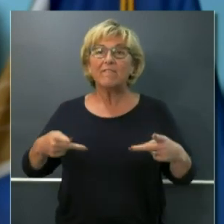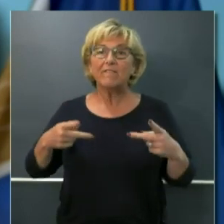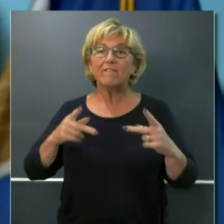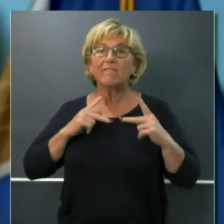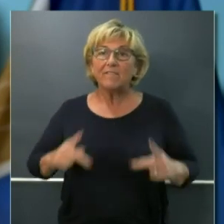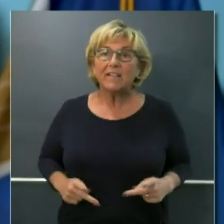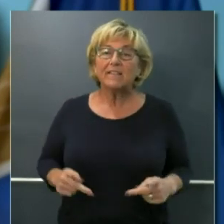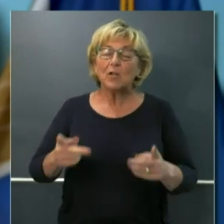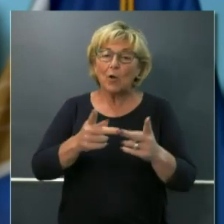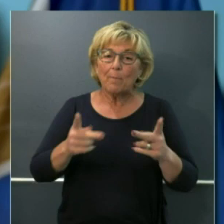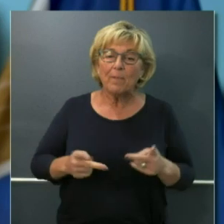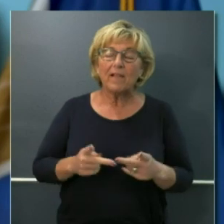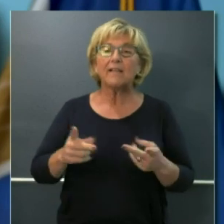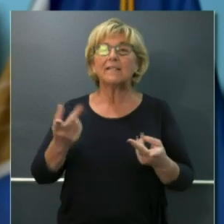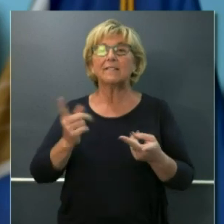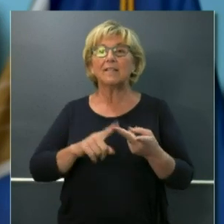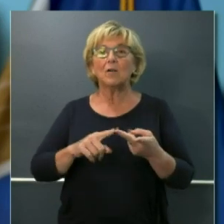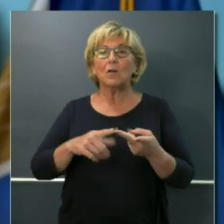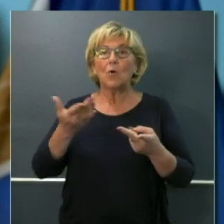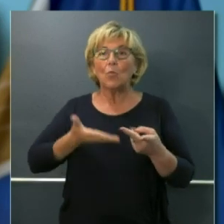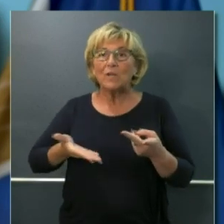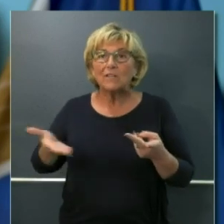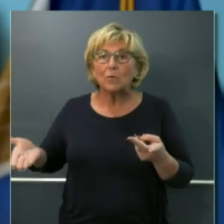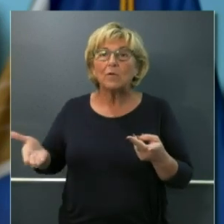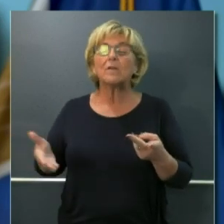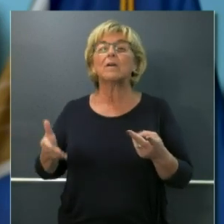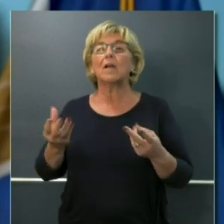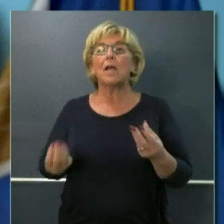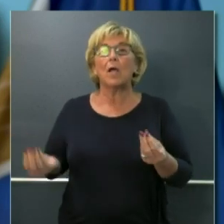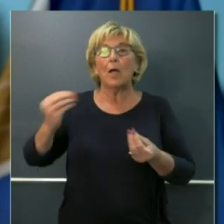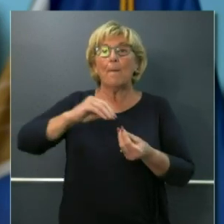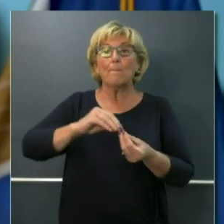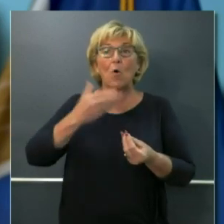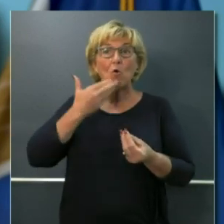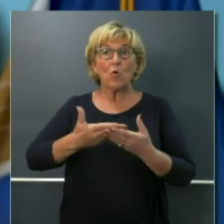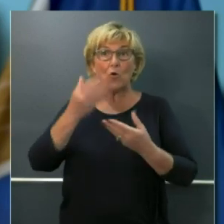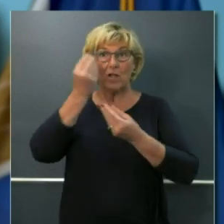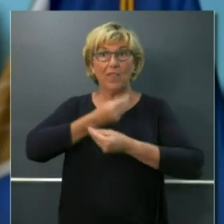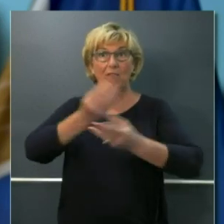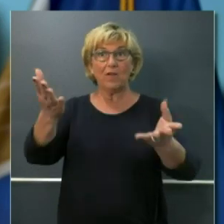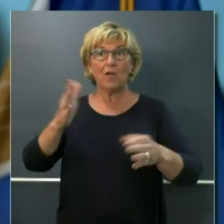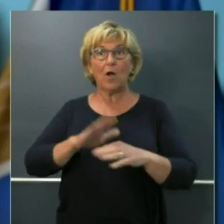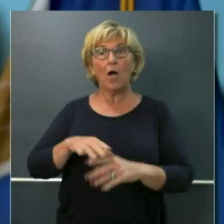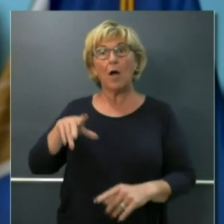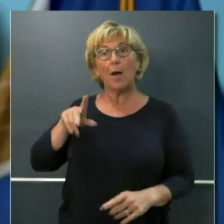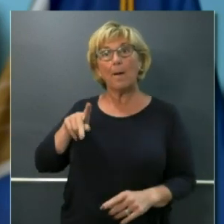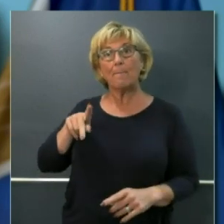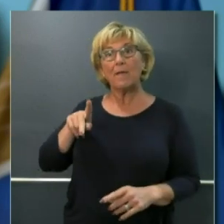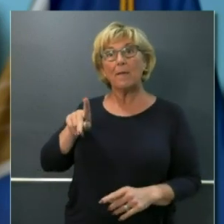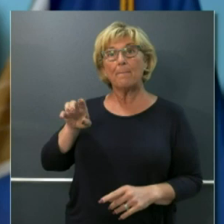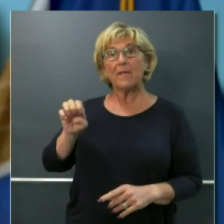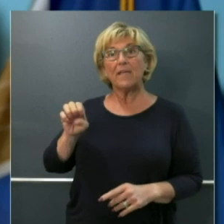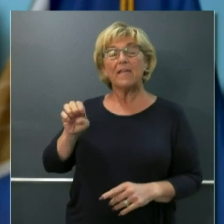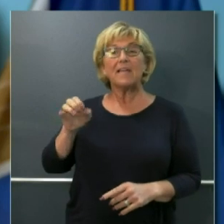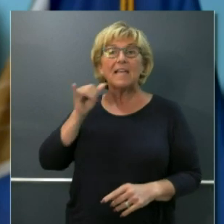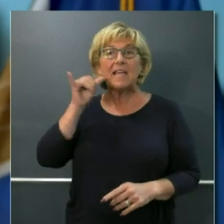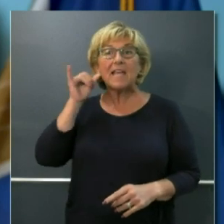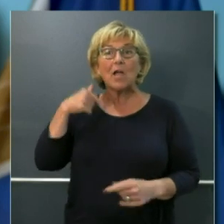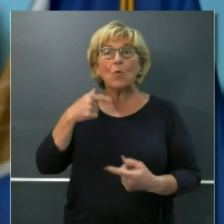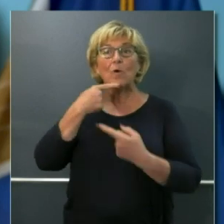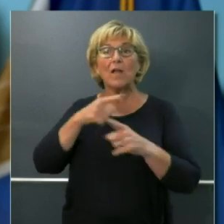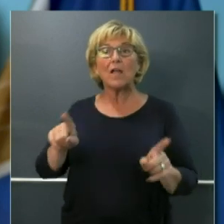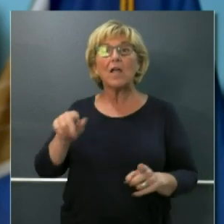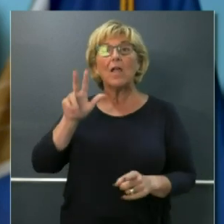human resource sites, and now some more good news on PPE. Yesterday, we announced the